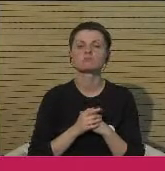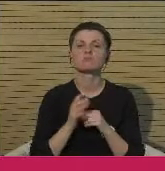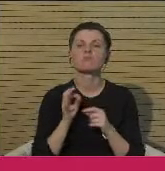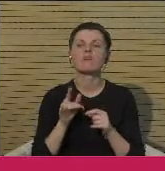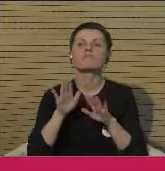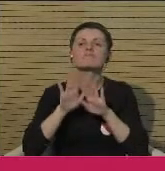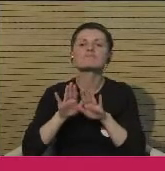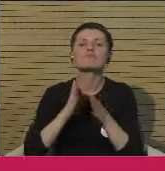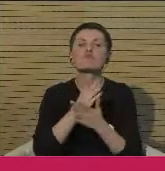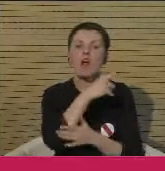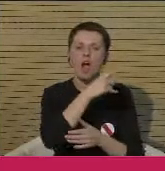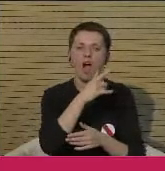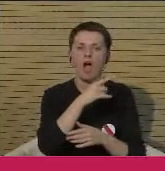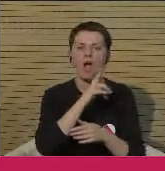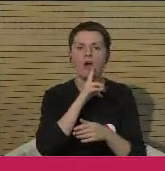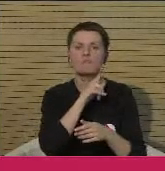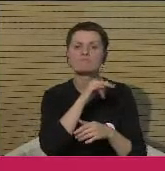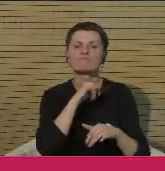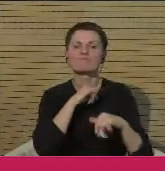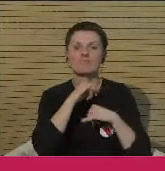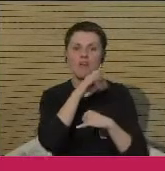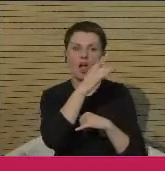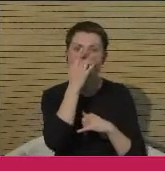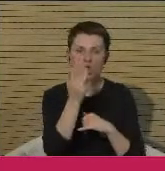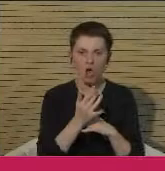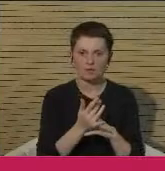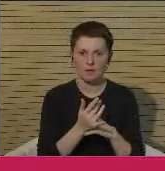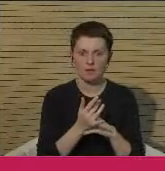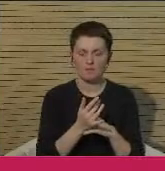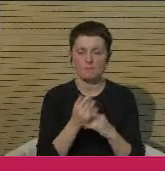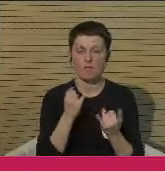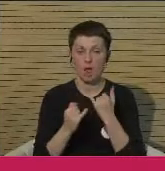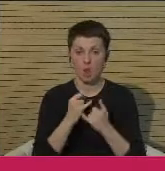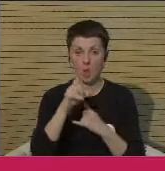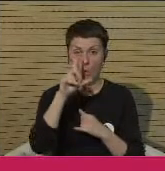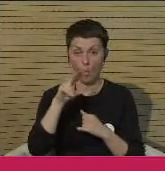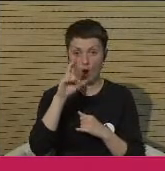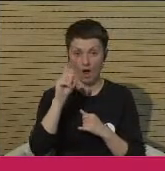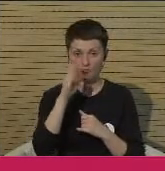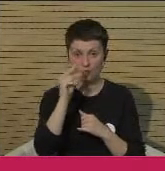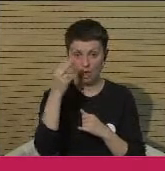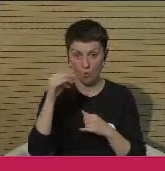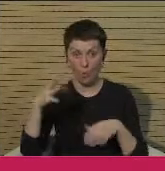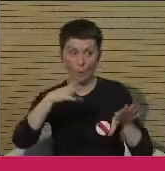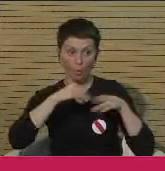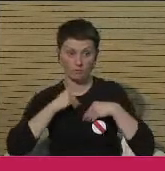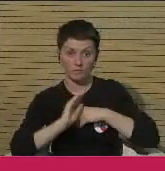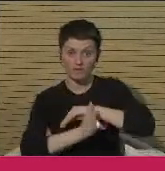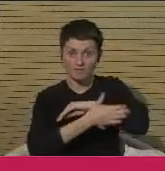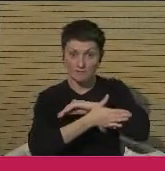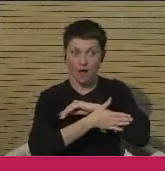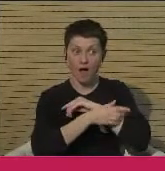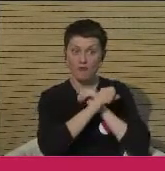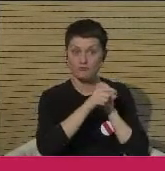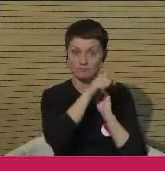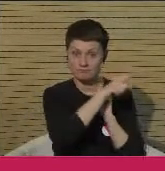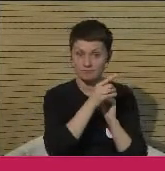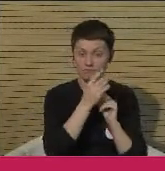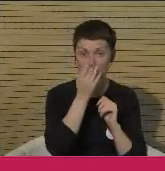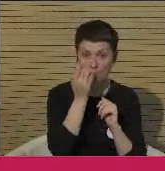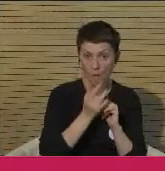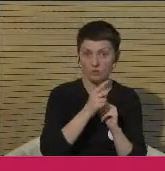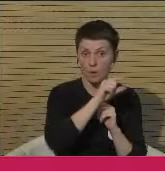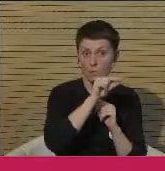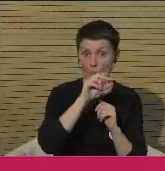But we have to realize that additional player on the Belarusian scene is Russia. So as long as Lukashenko